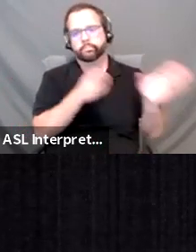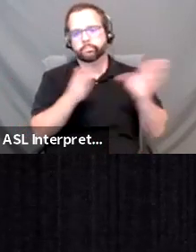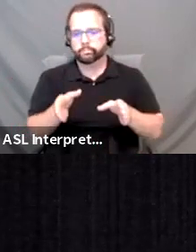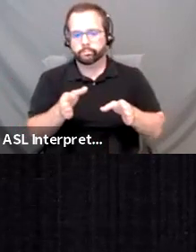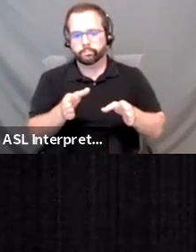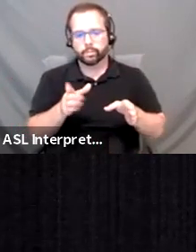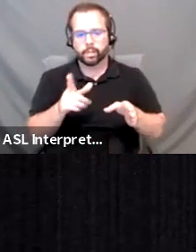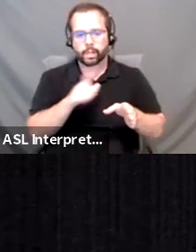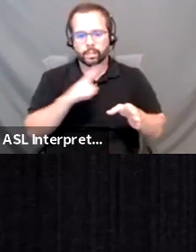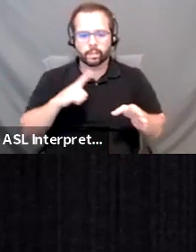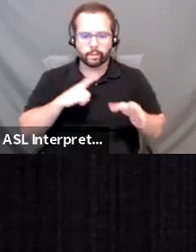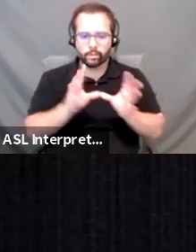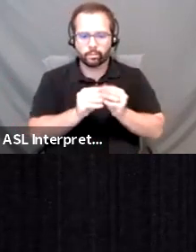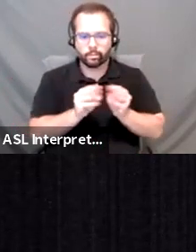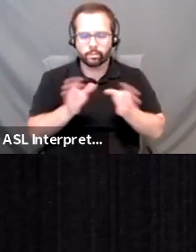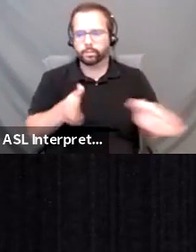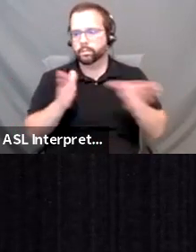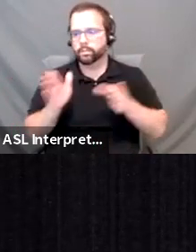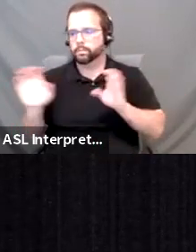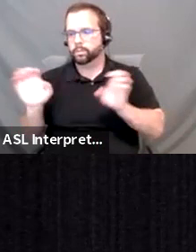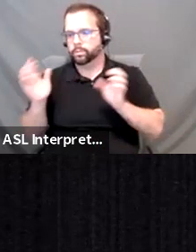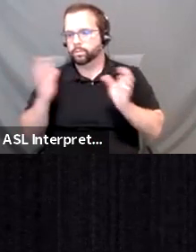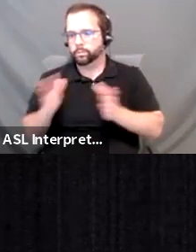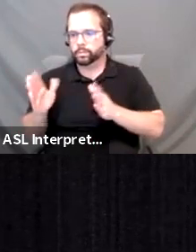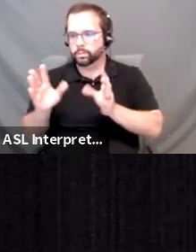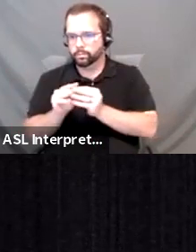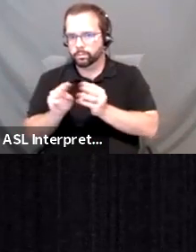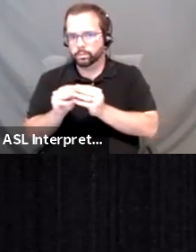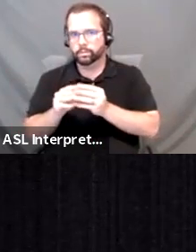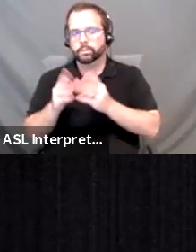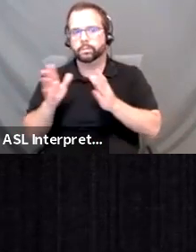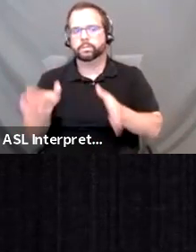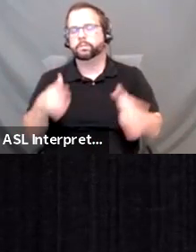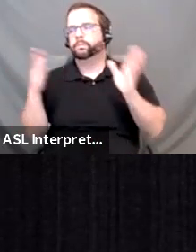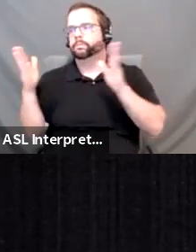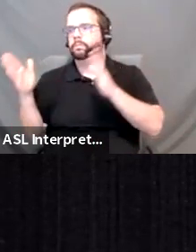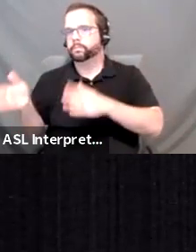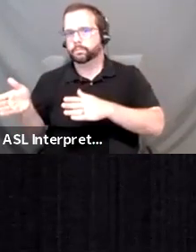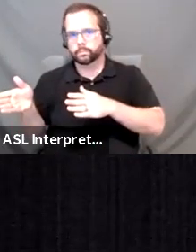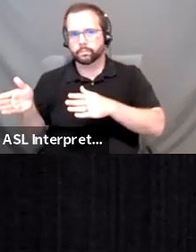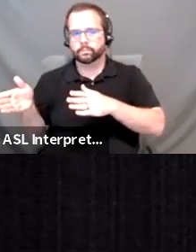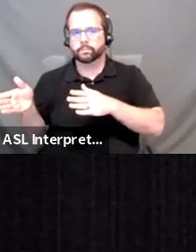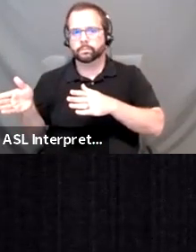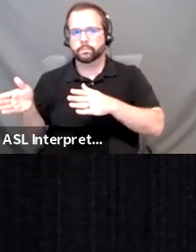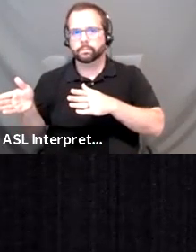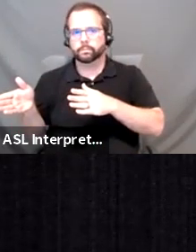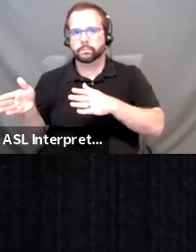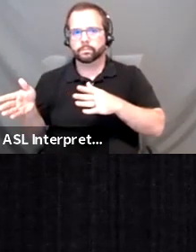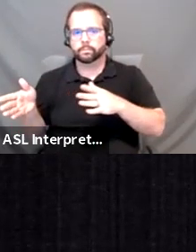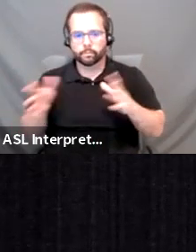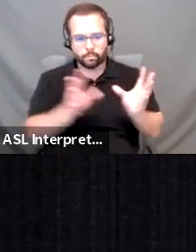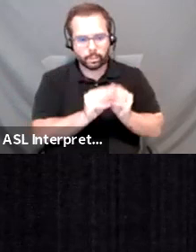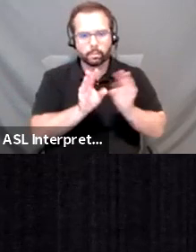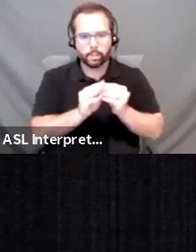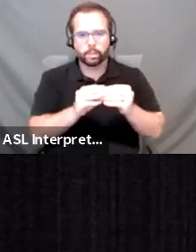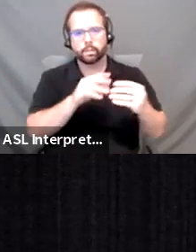to emergency preparedness committees, and then those meetings stack up, and it really